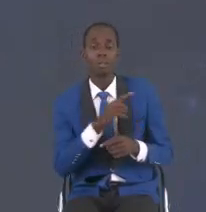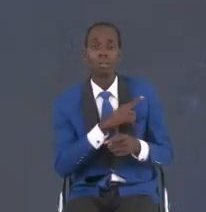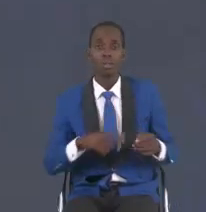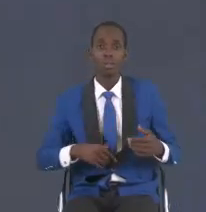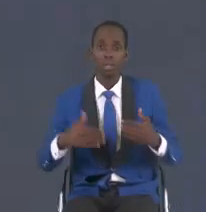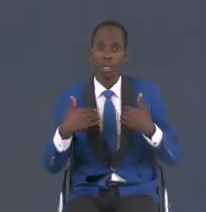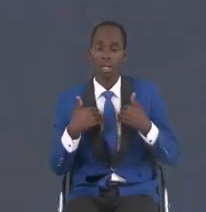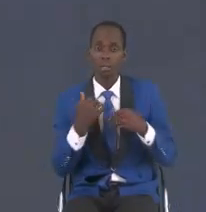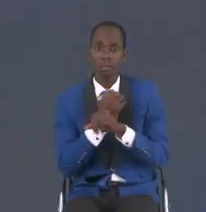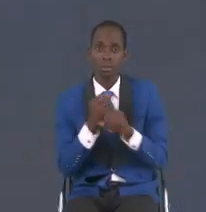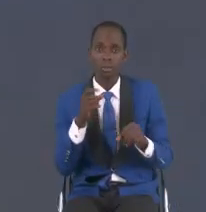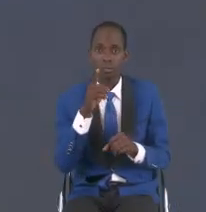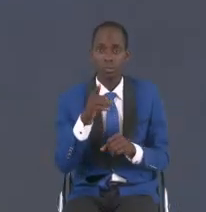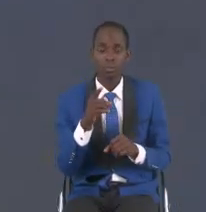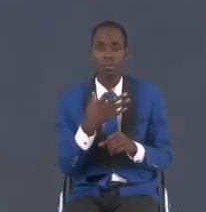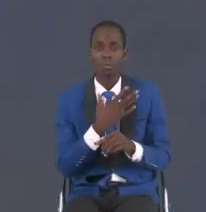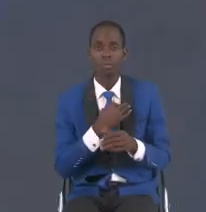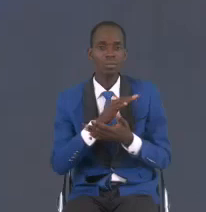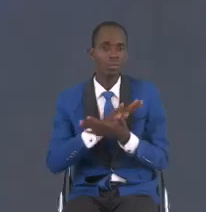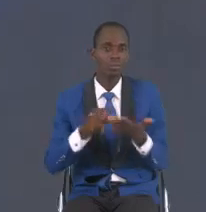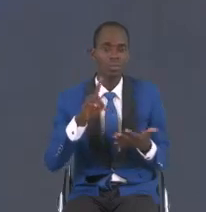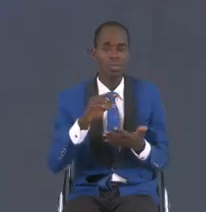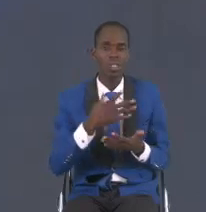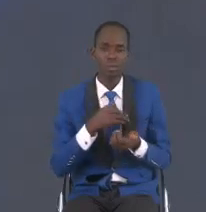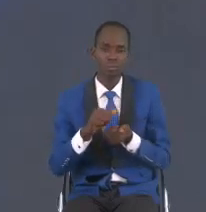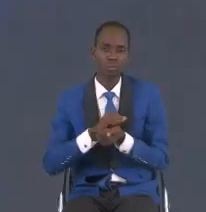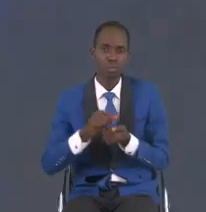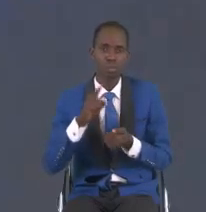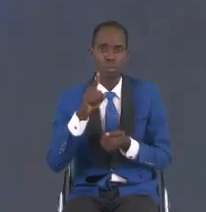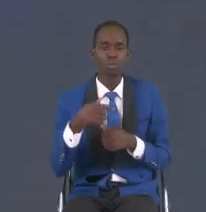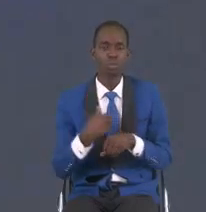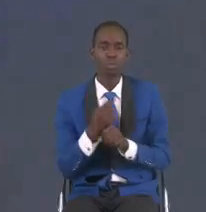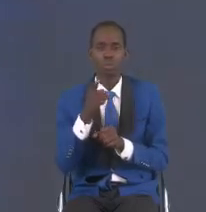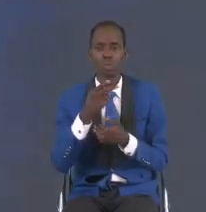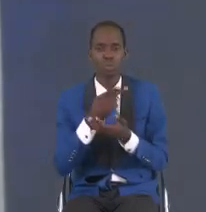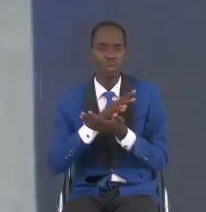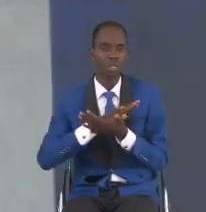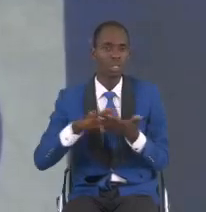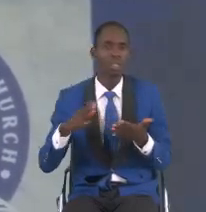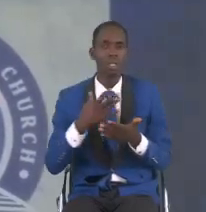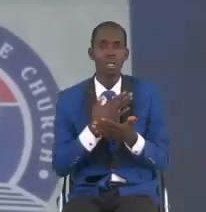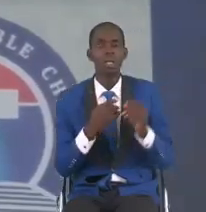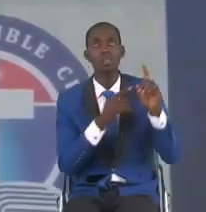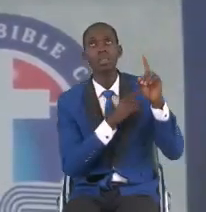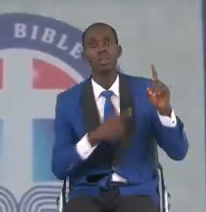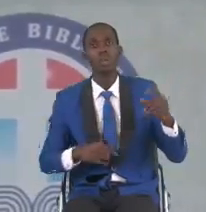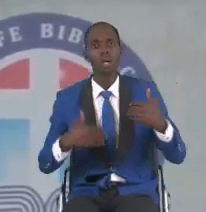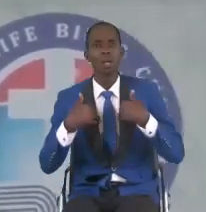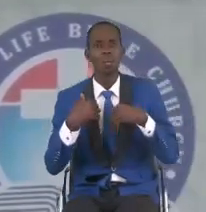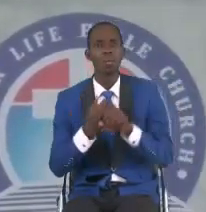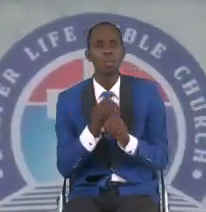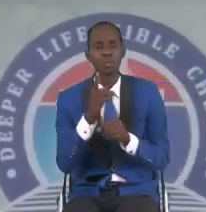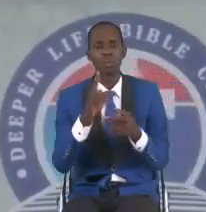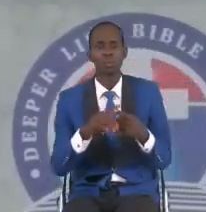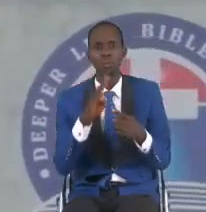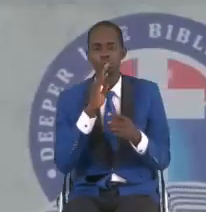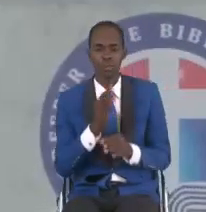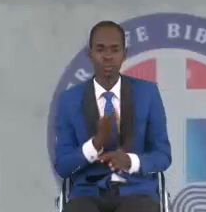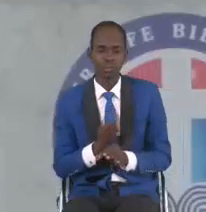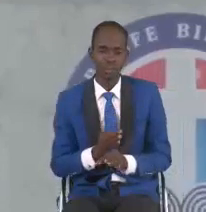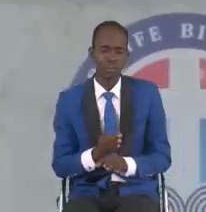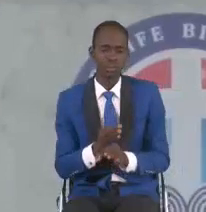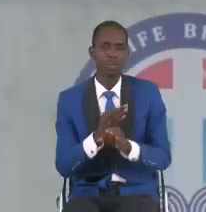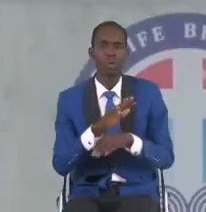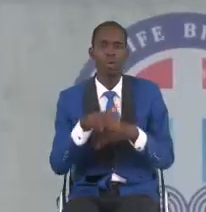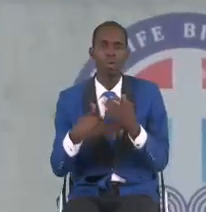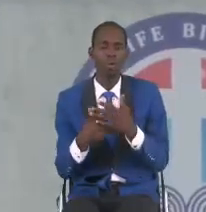has cleansed you, has purged you, has made you holy, and God has made you faithful all through a